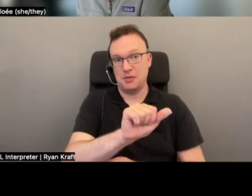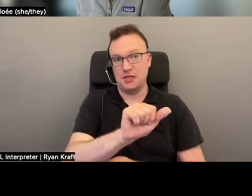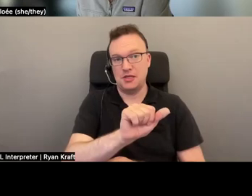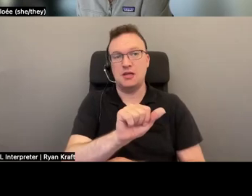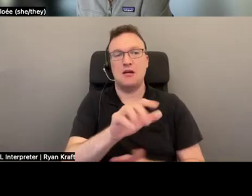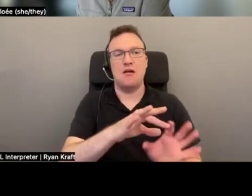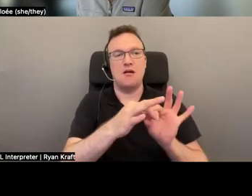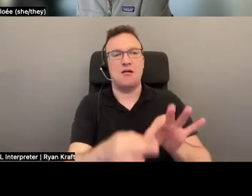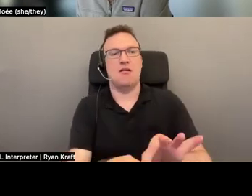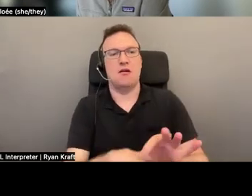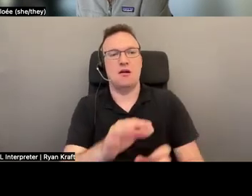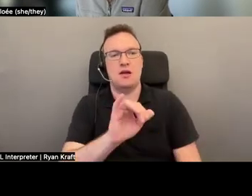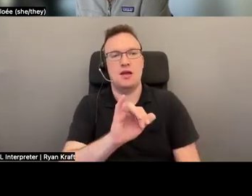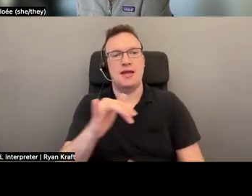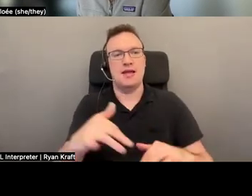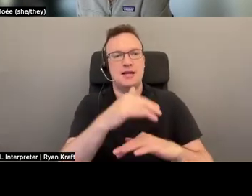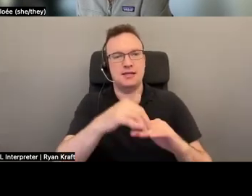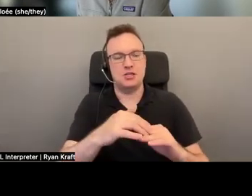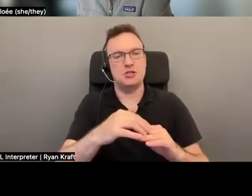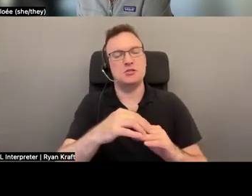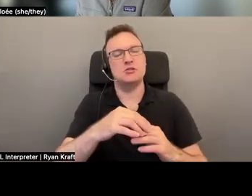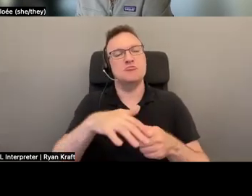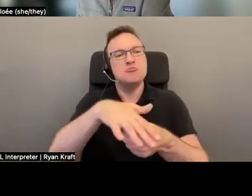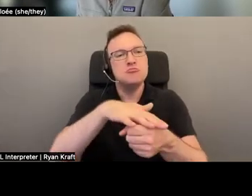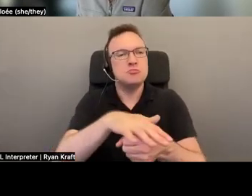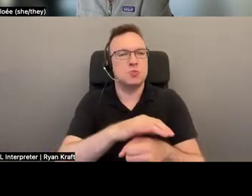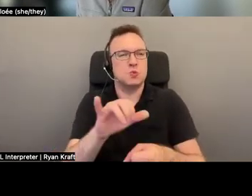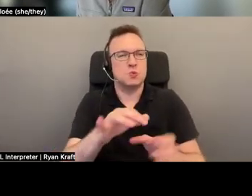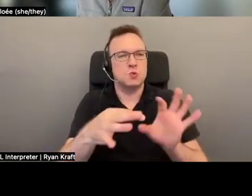intersections that exist between